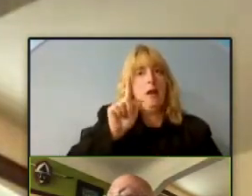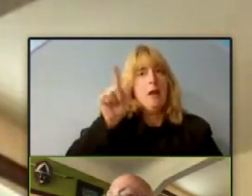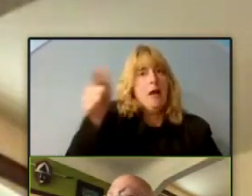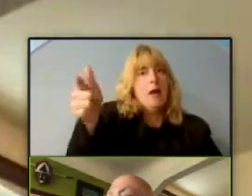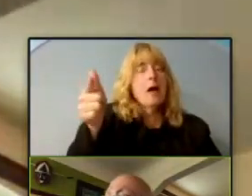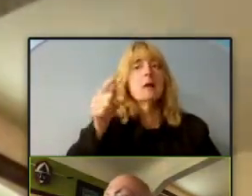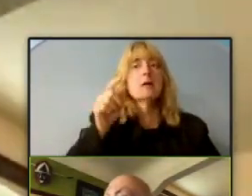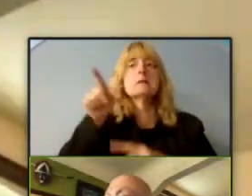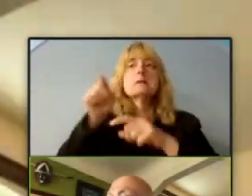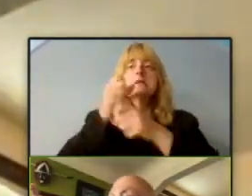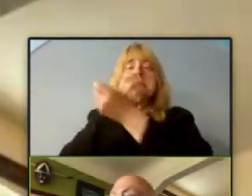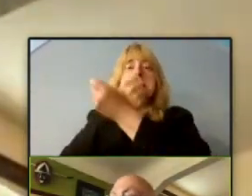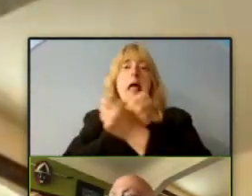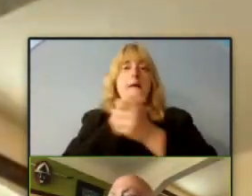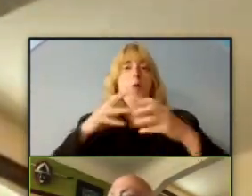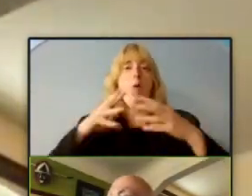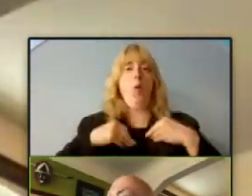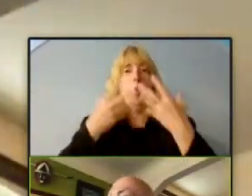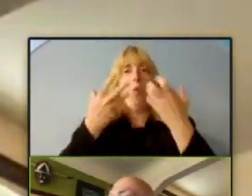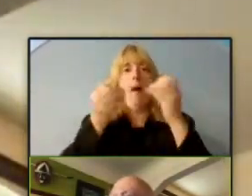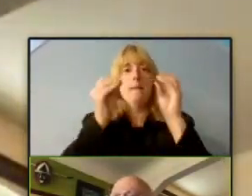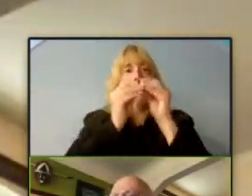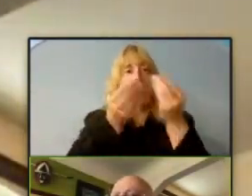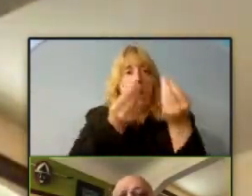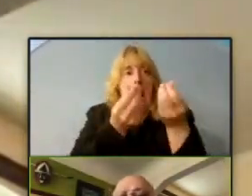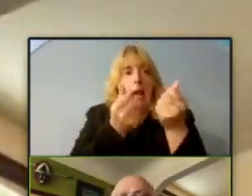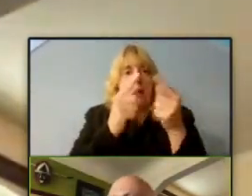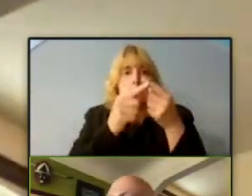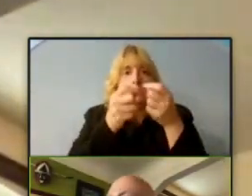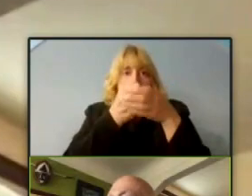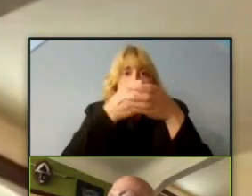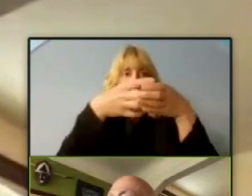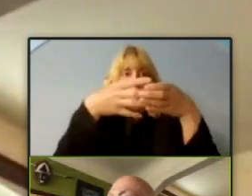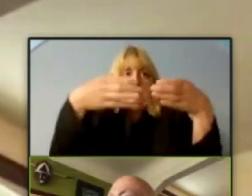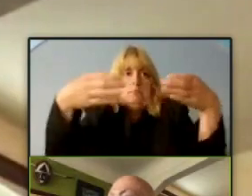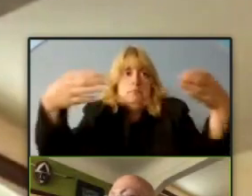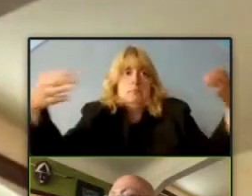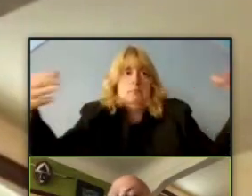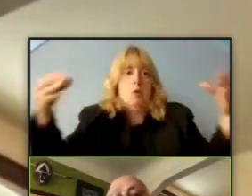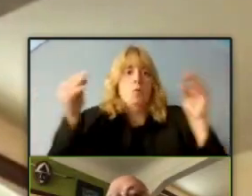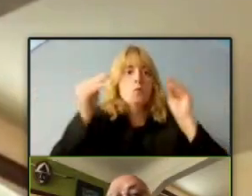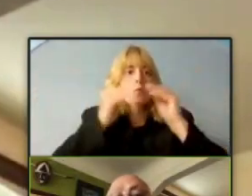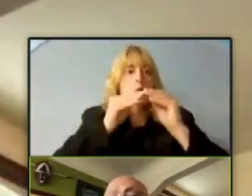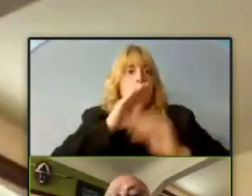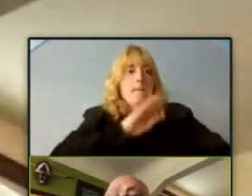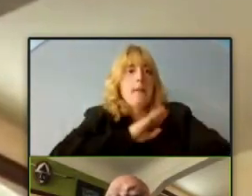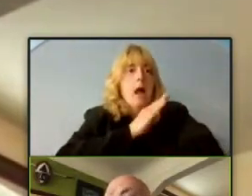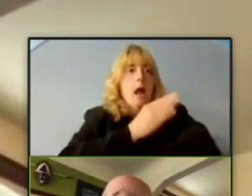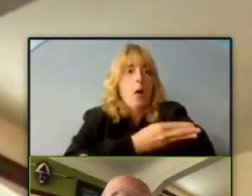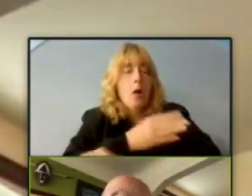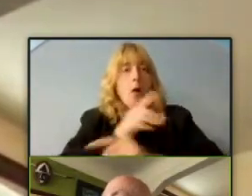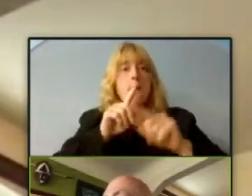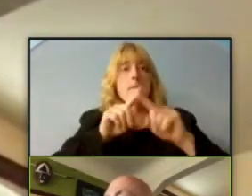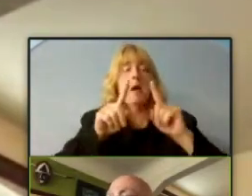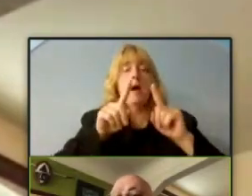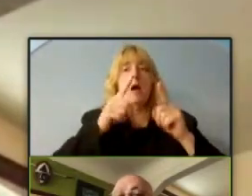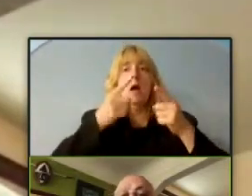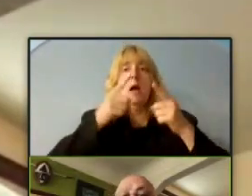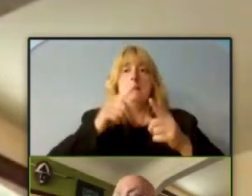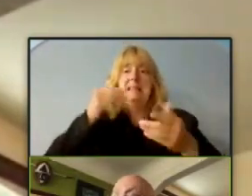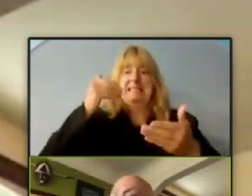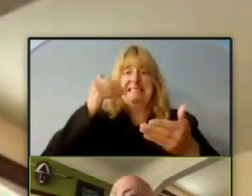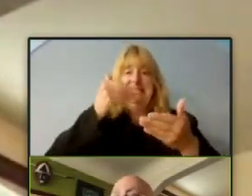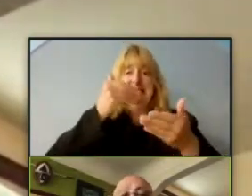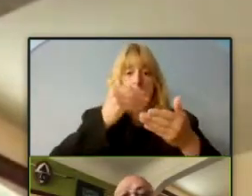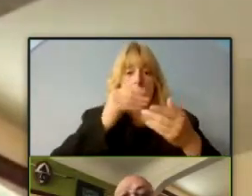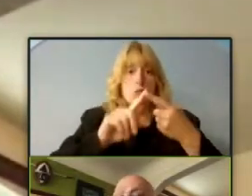to expand their power, and that they had a bad reaction to the fact that by the time of the US Civil War, Mexico